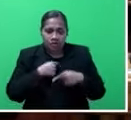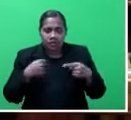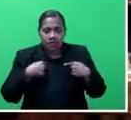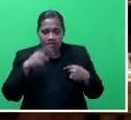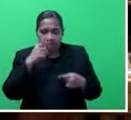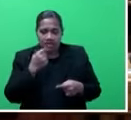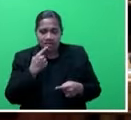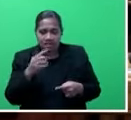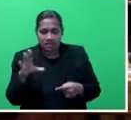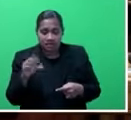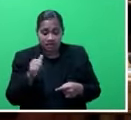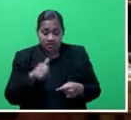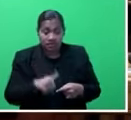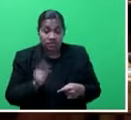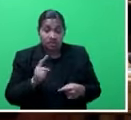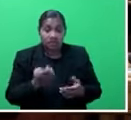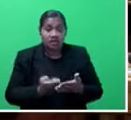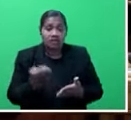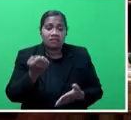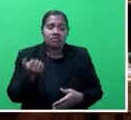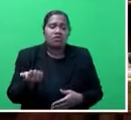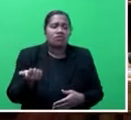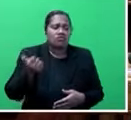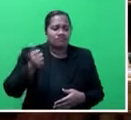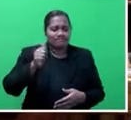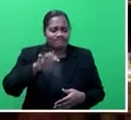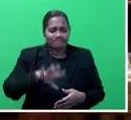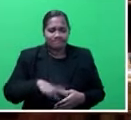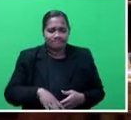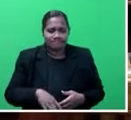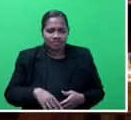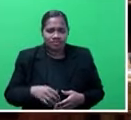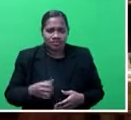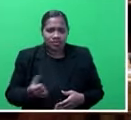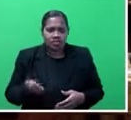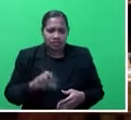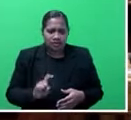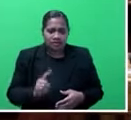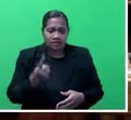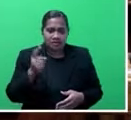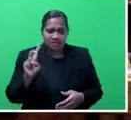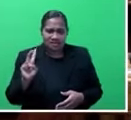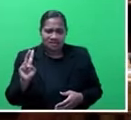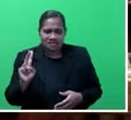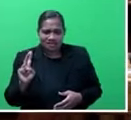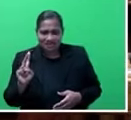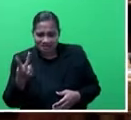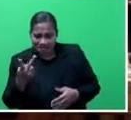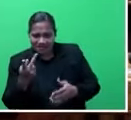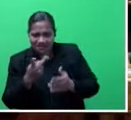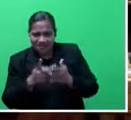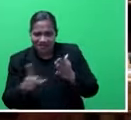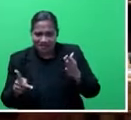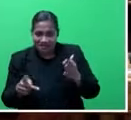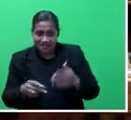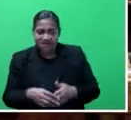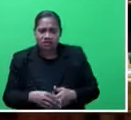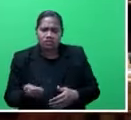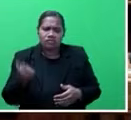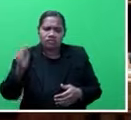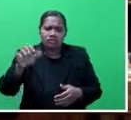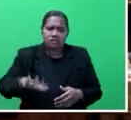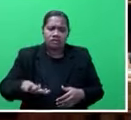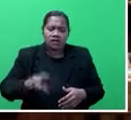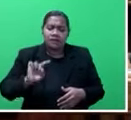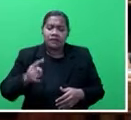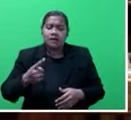that the economy is already boosted. They probably have their first and second dose of boosters. If you look at the amount of